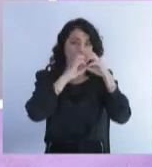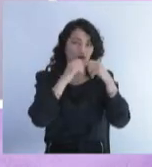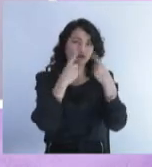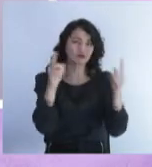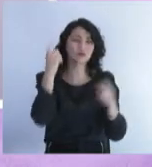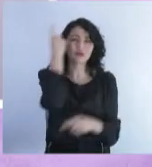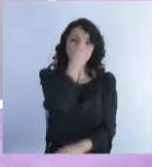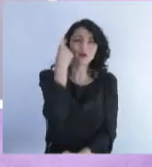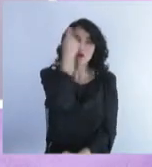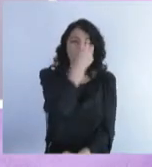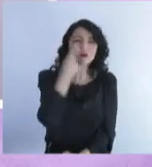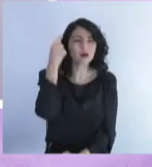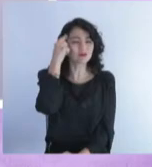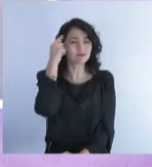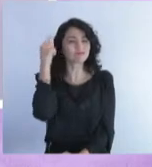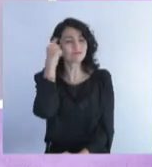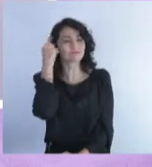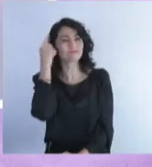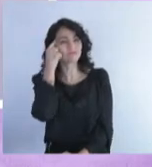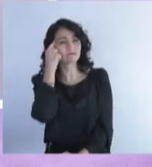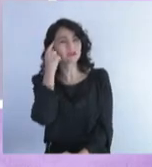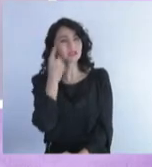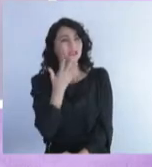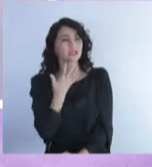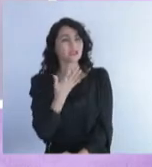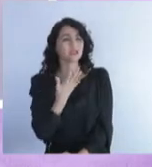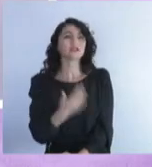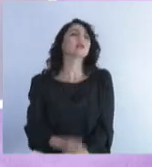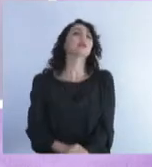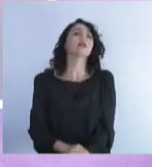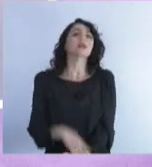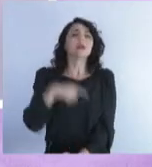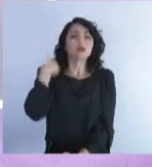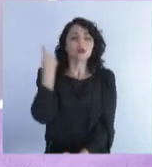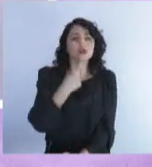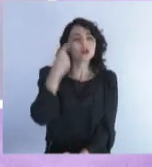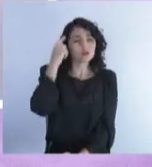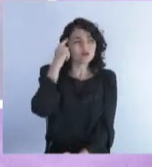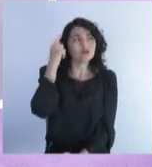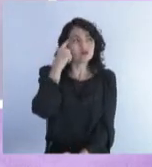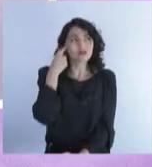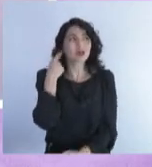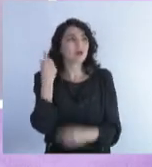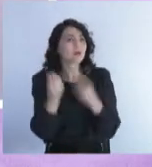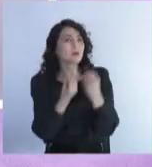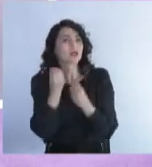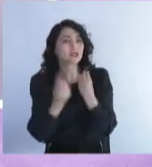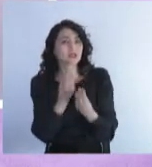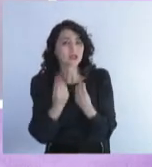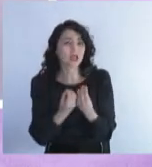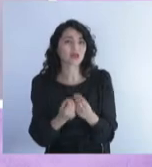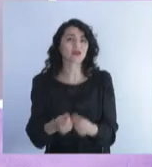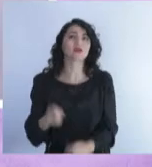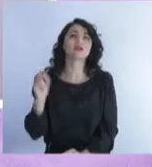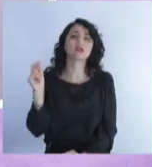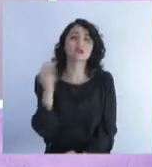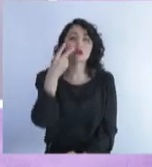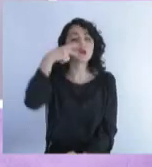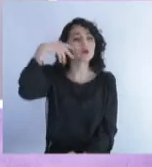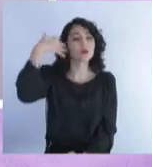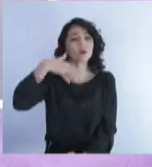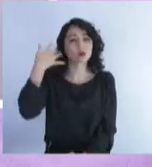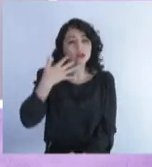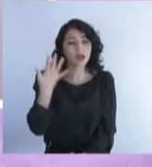thought and gives it to the thinking part of your brain, the part that understands what's going on. The second